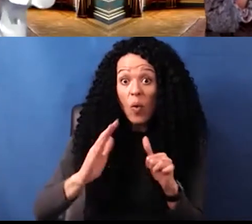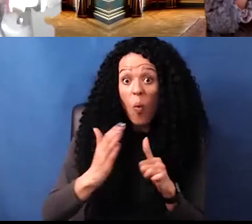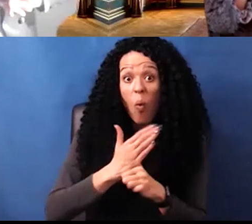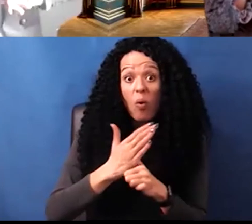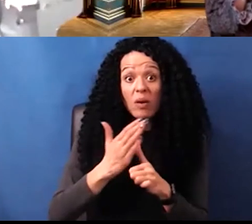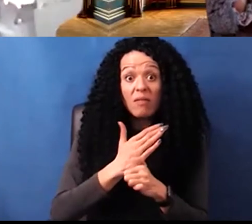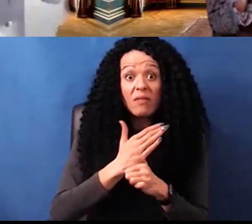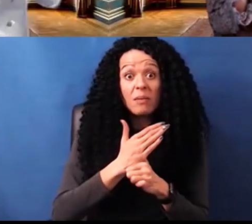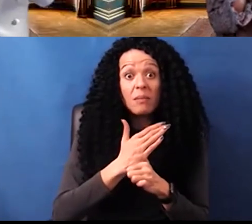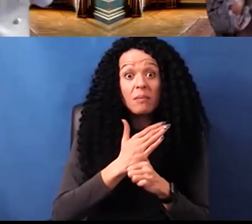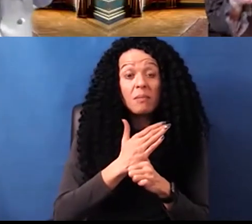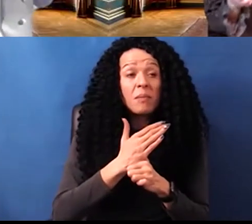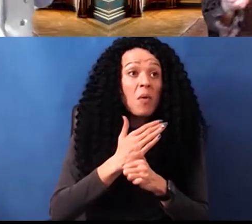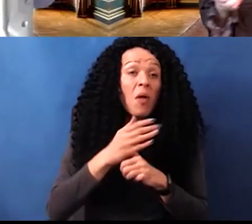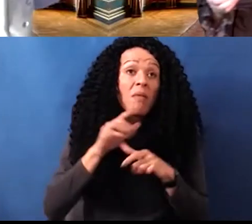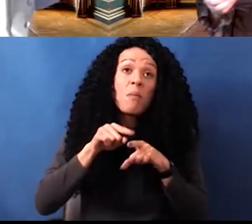origin of the most